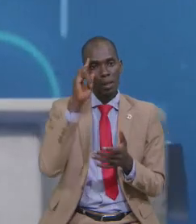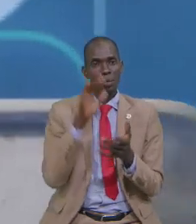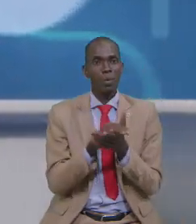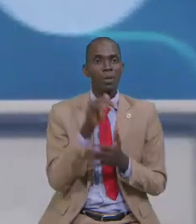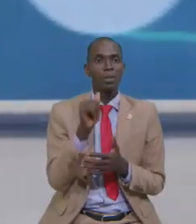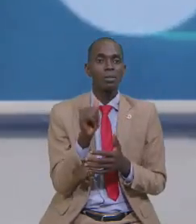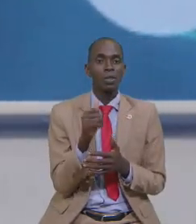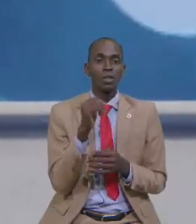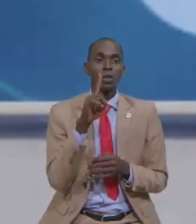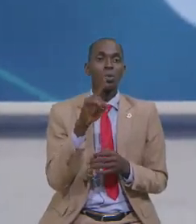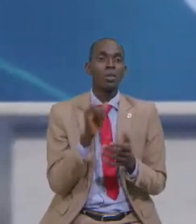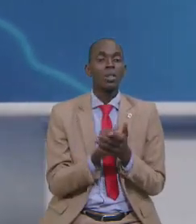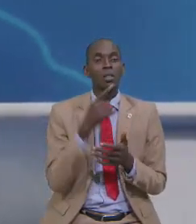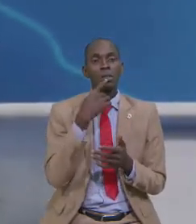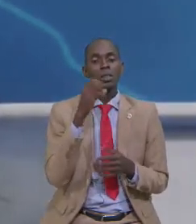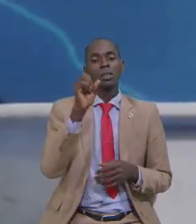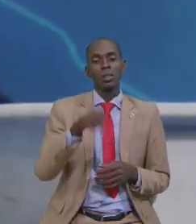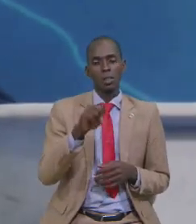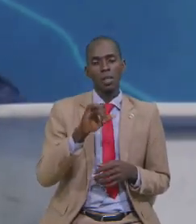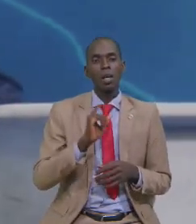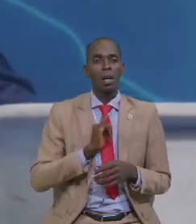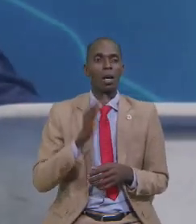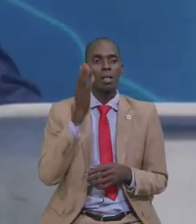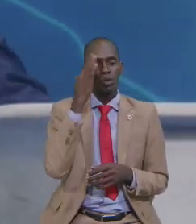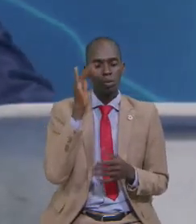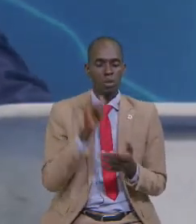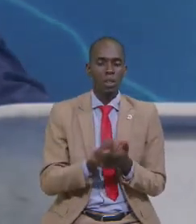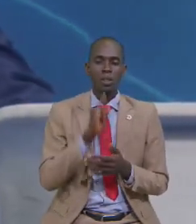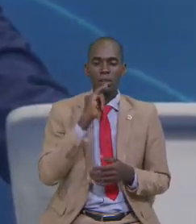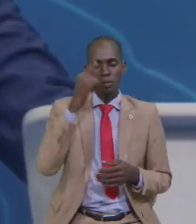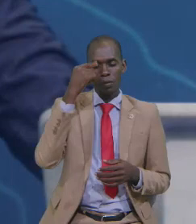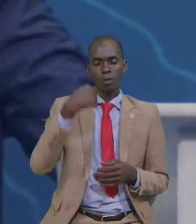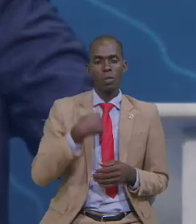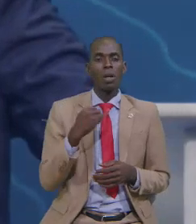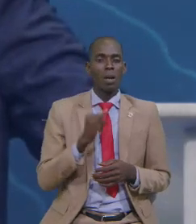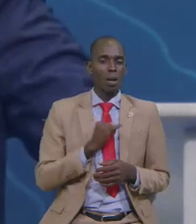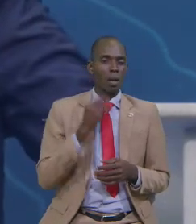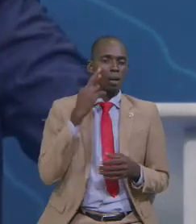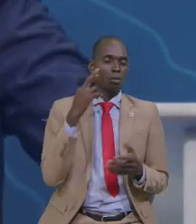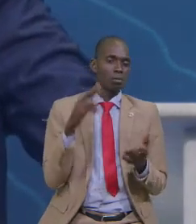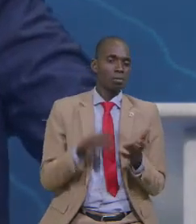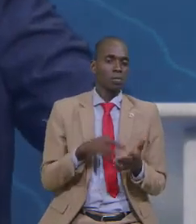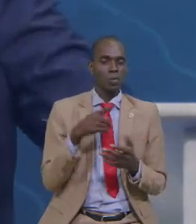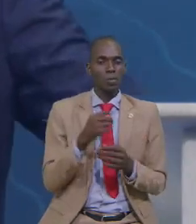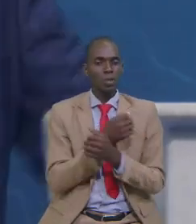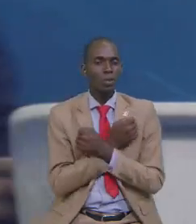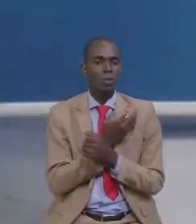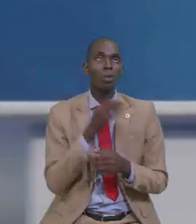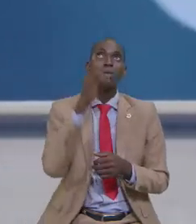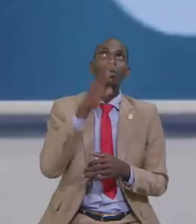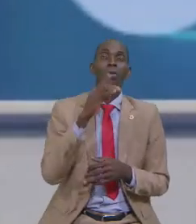who says, yes, I know, that's for me. I recognize the love of God, that's for me.